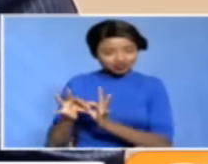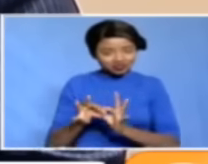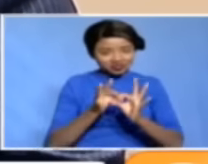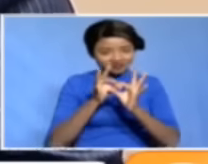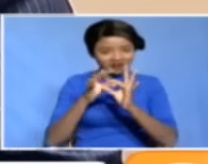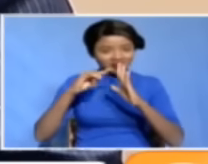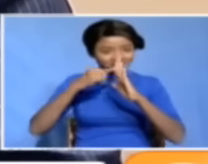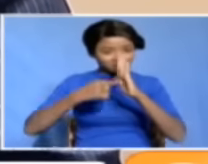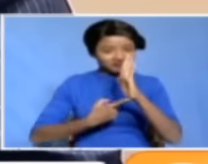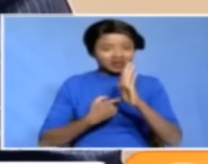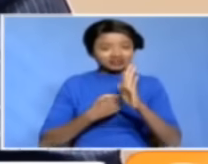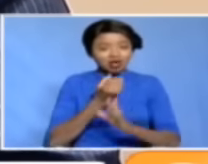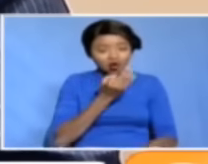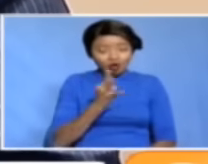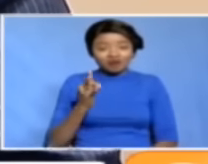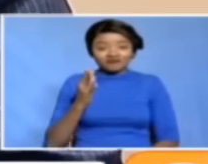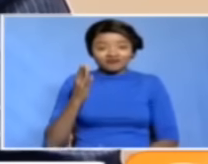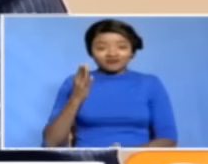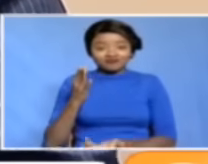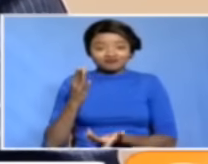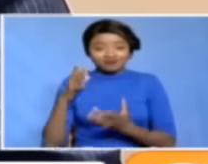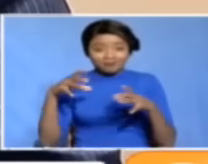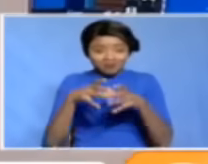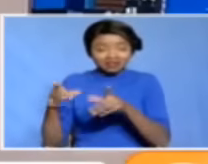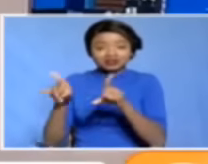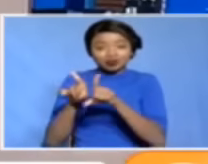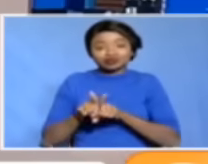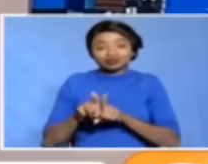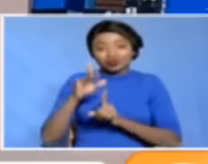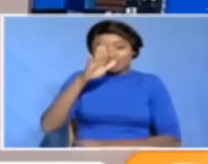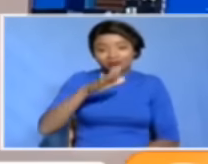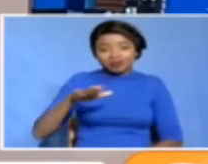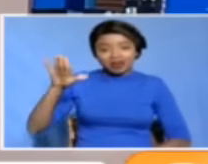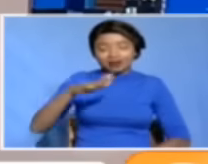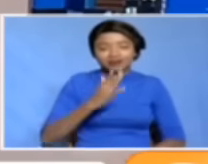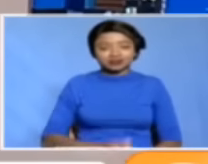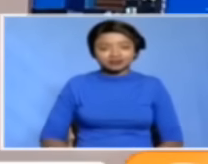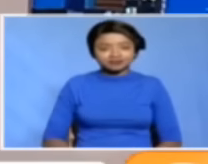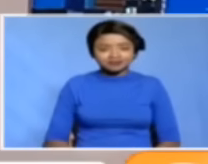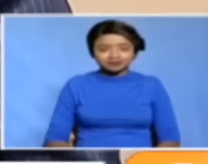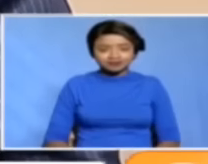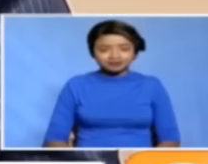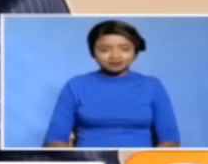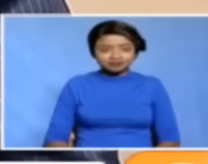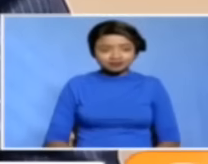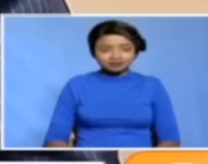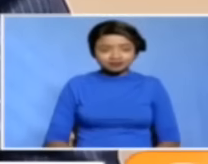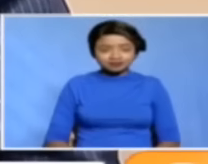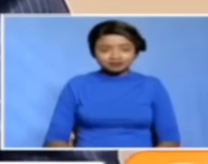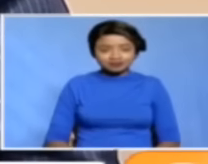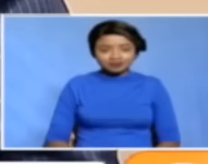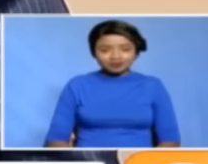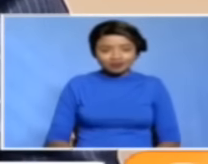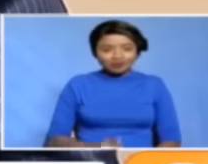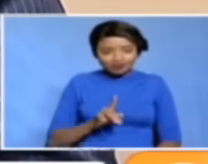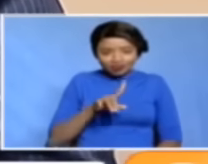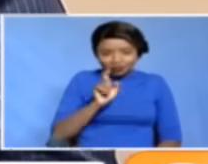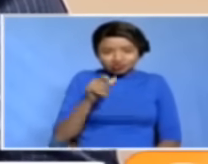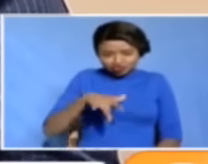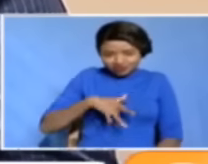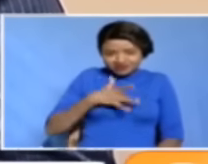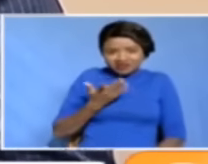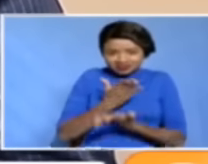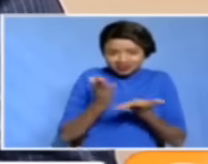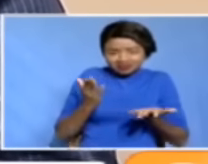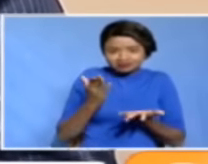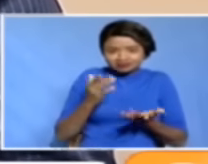the party in parliament and outside parliament. Did you feel the need to talk? Any time since December to now? I think, of course... And get their consent?